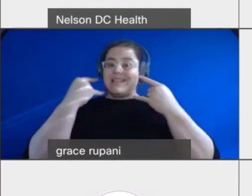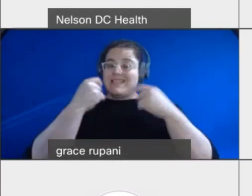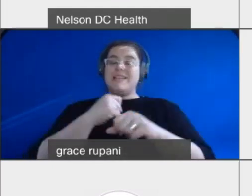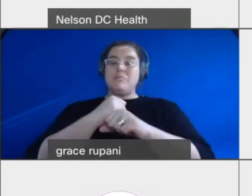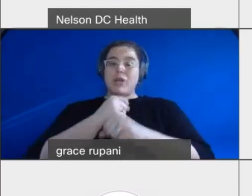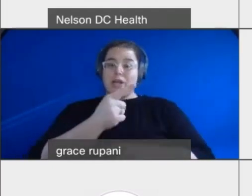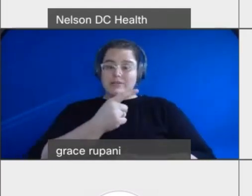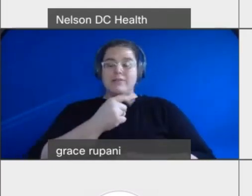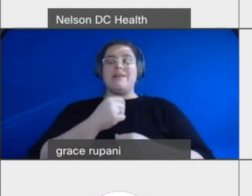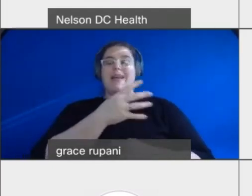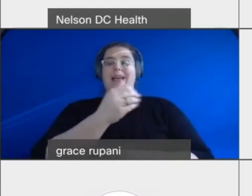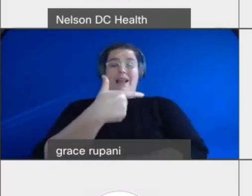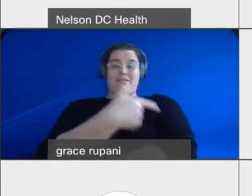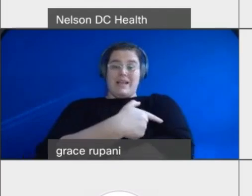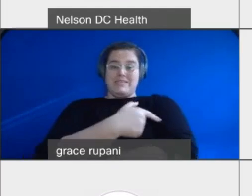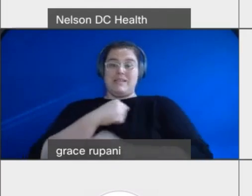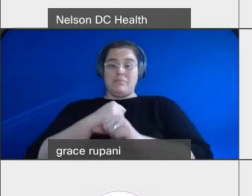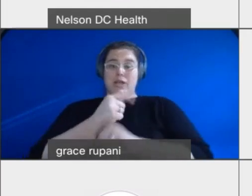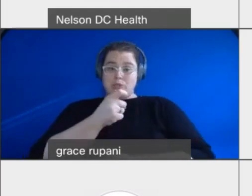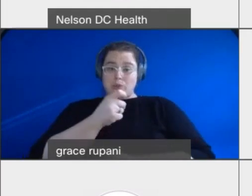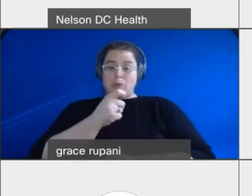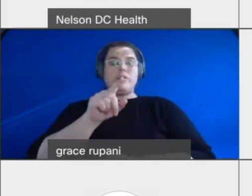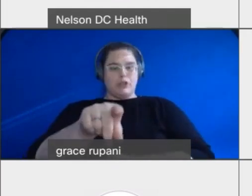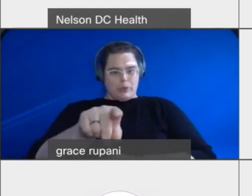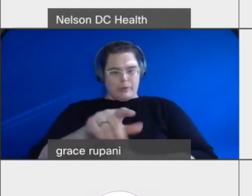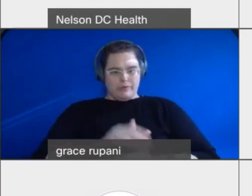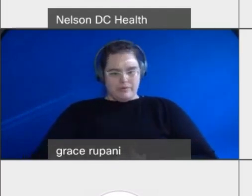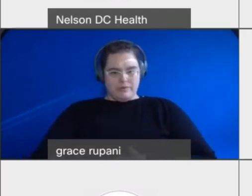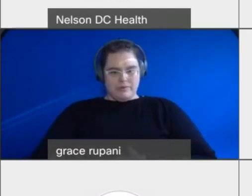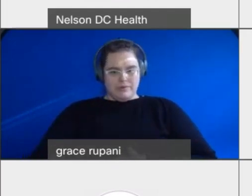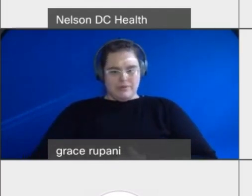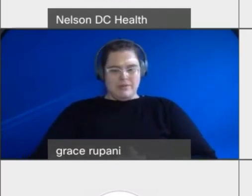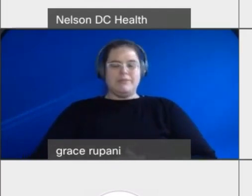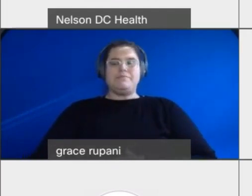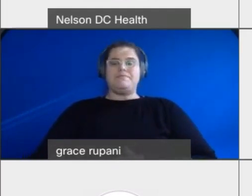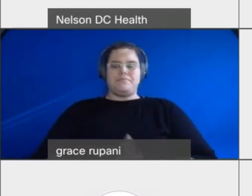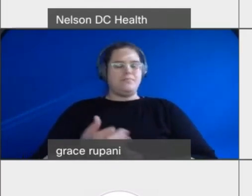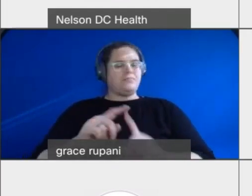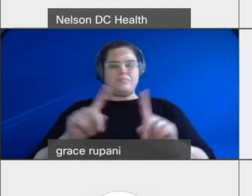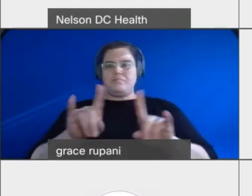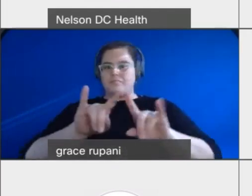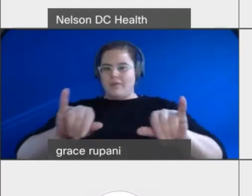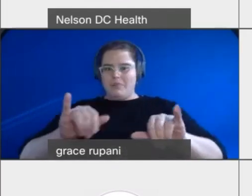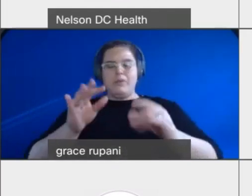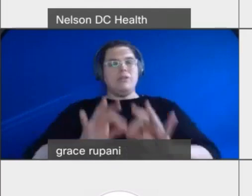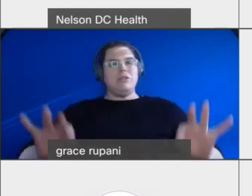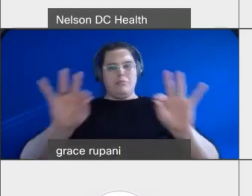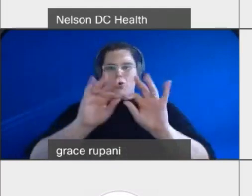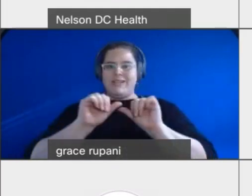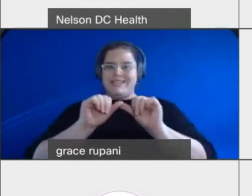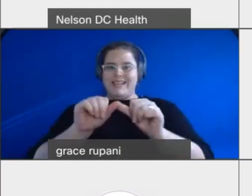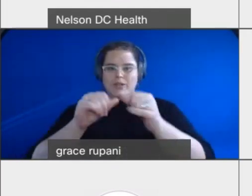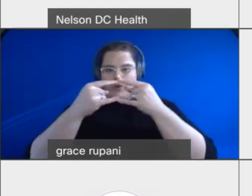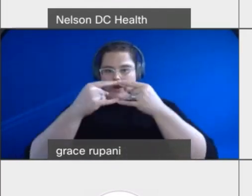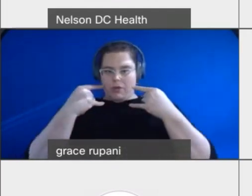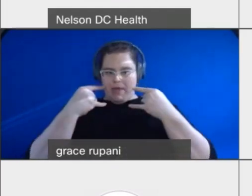we are able, gets the vaccine. It is very important to continue wearing a mask after, because what the vaccine